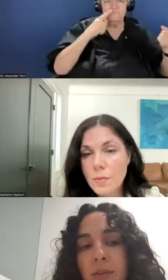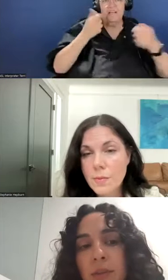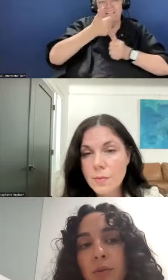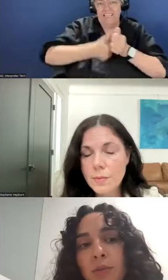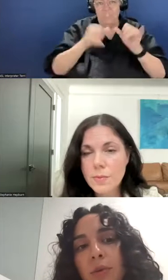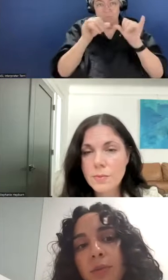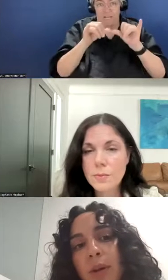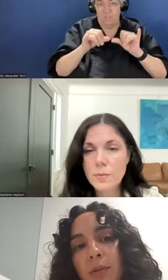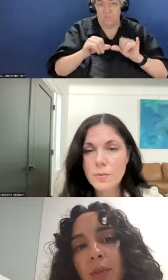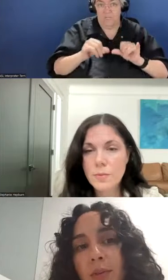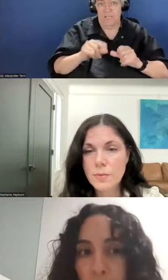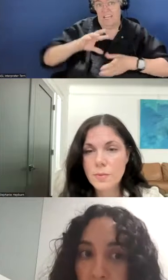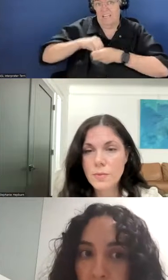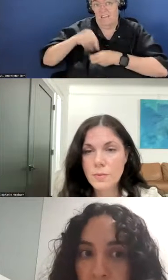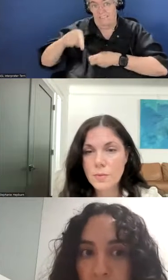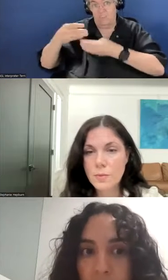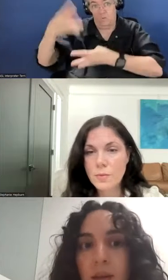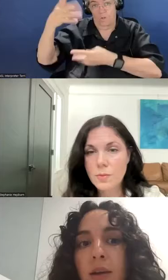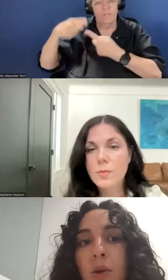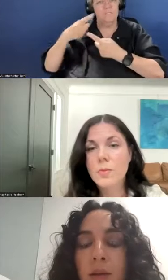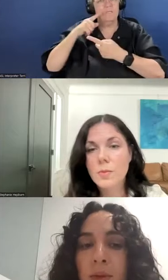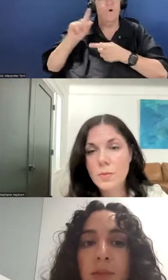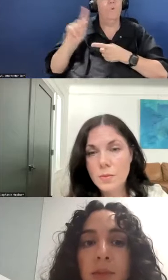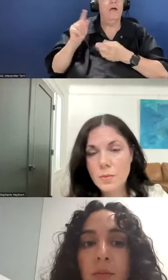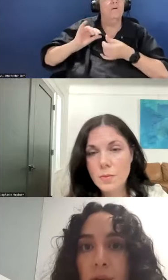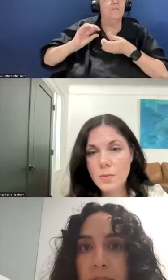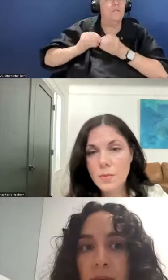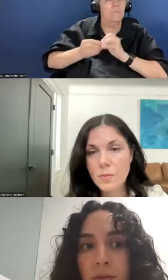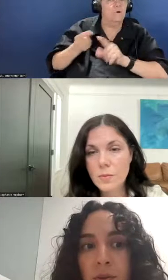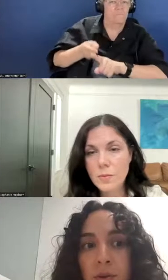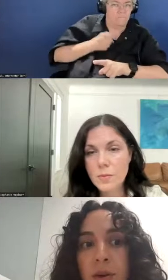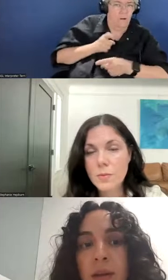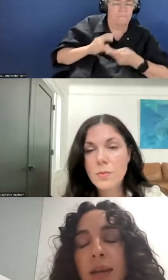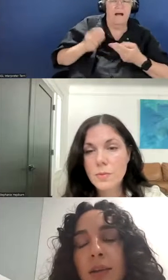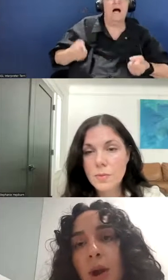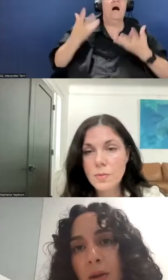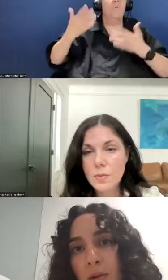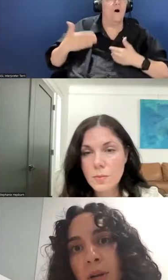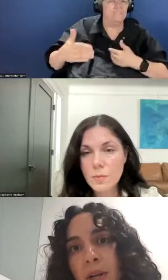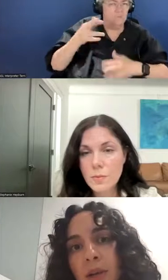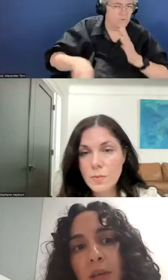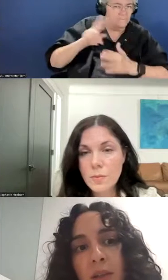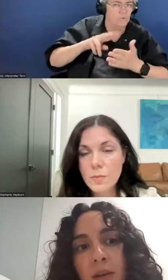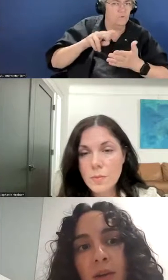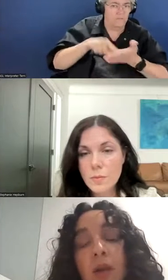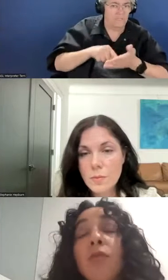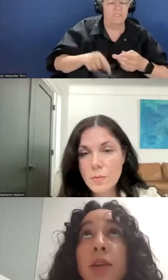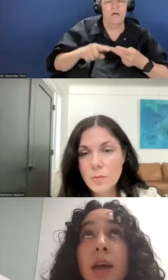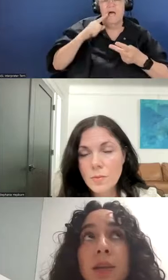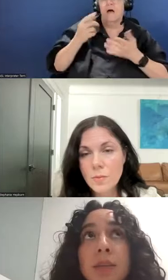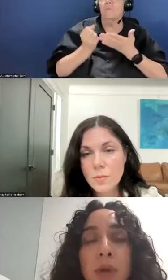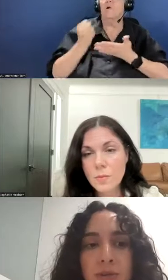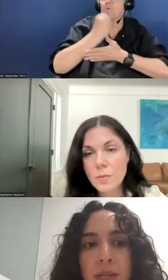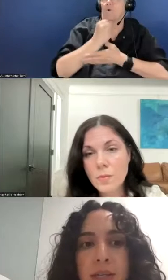that we list in the tool is paired with a source for the data, a recommended frequency of review, and a priority of